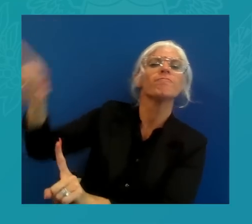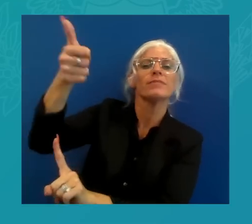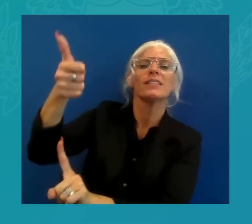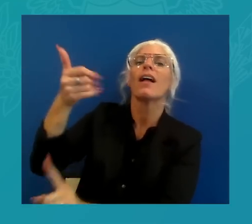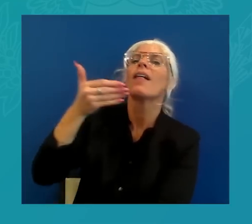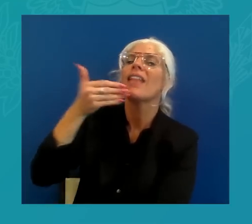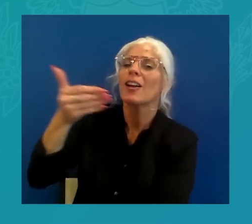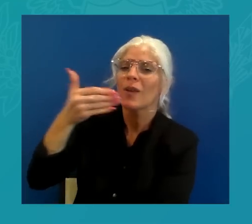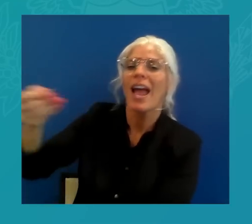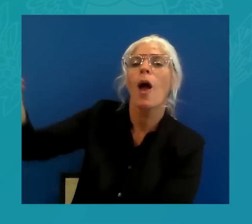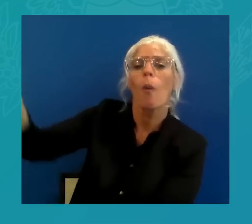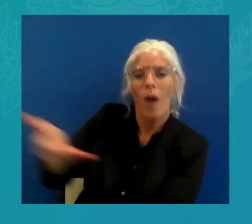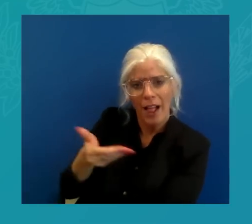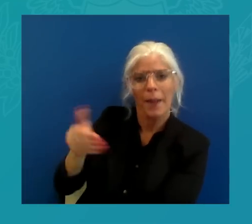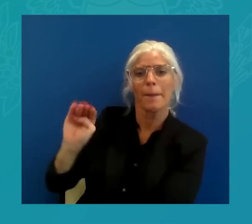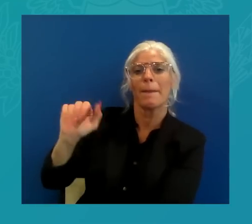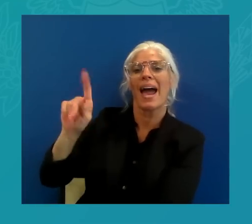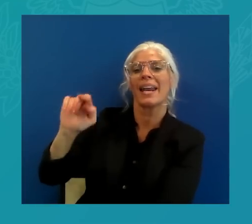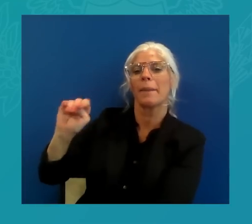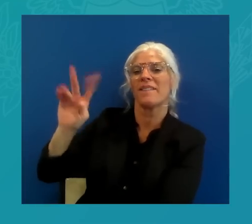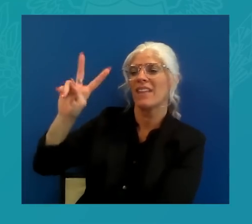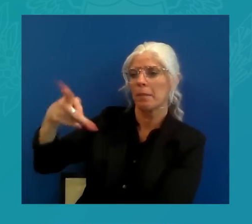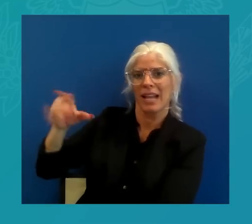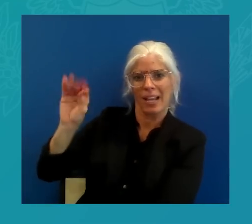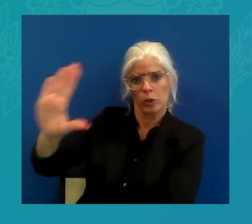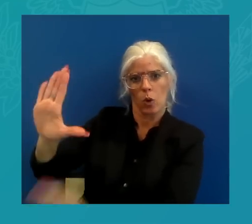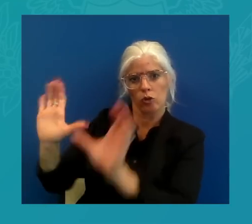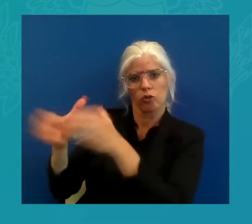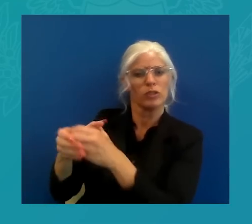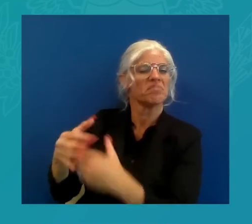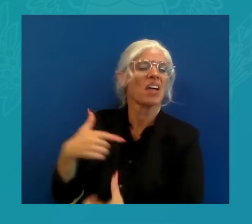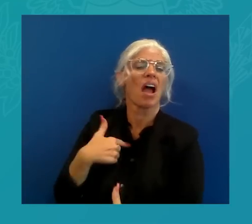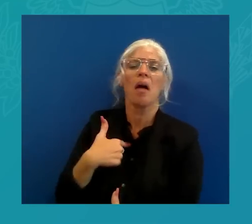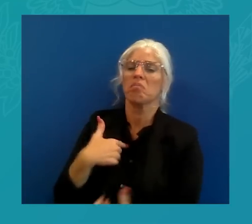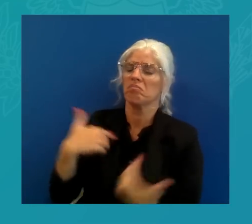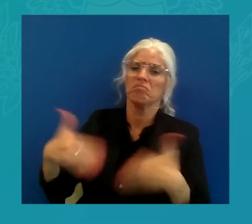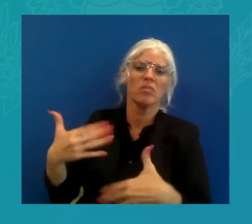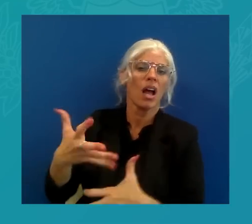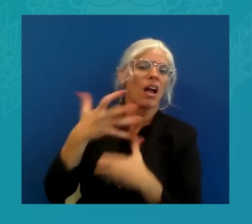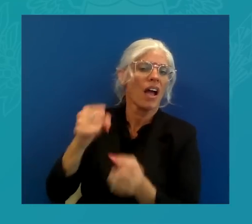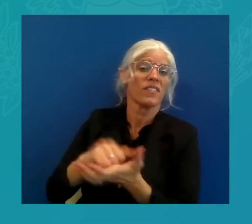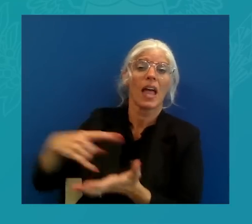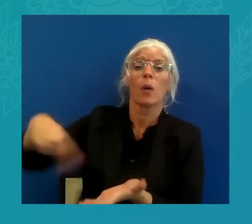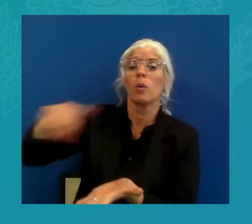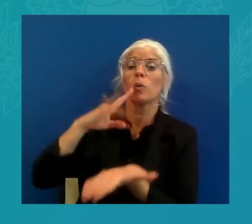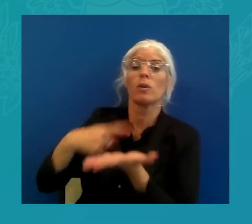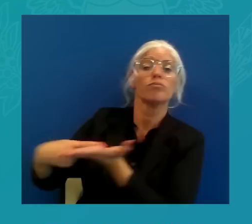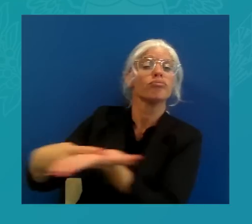Vice President, to you and your delegation. I am confident that the discussions today will